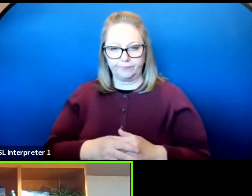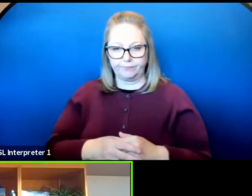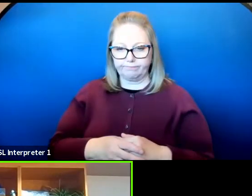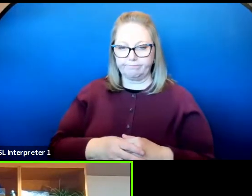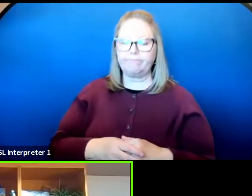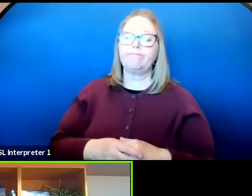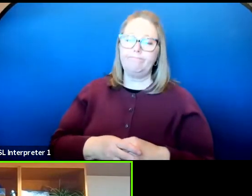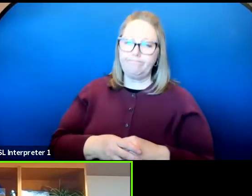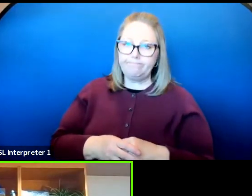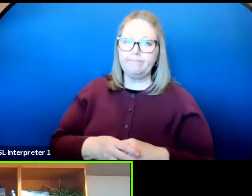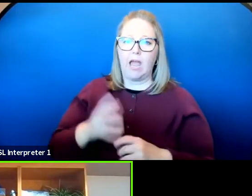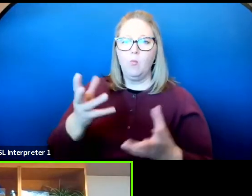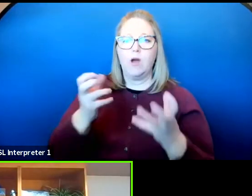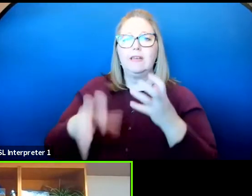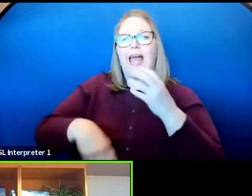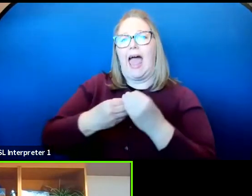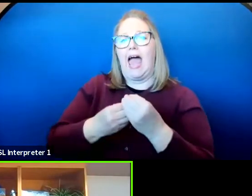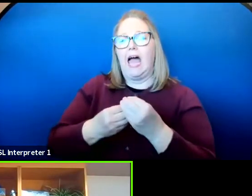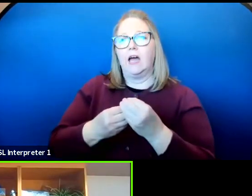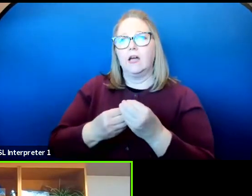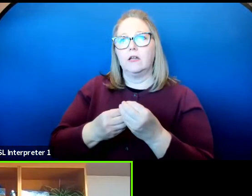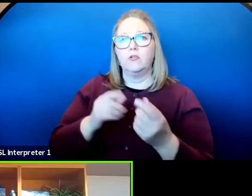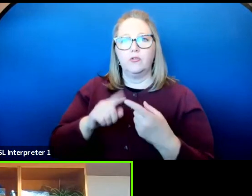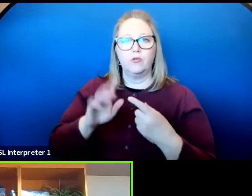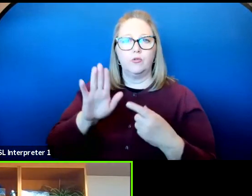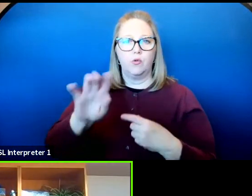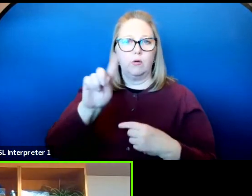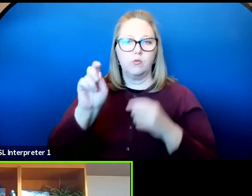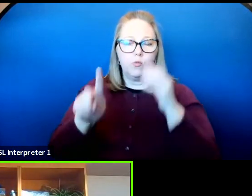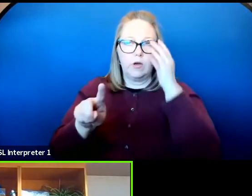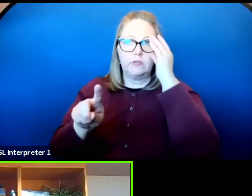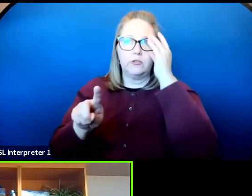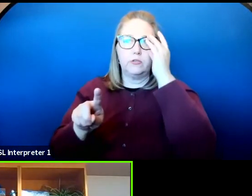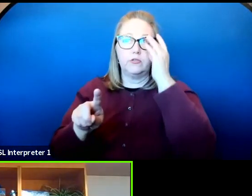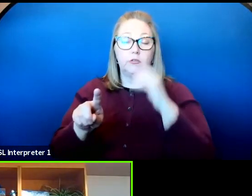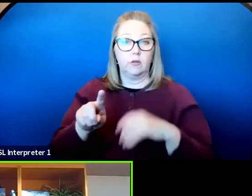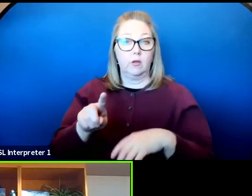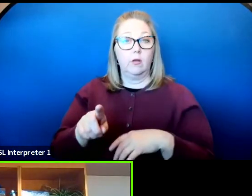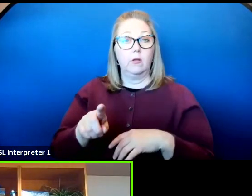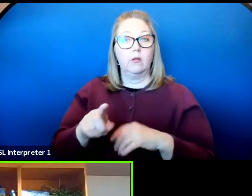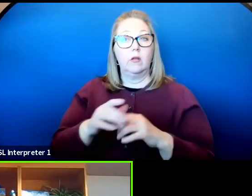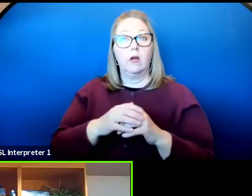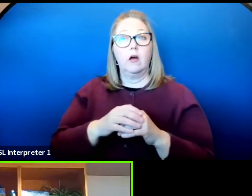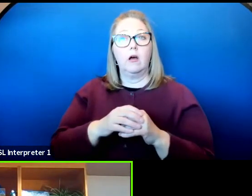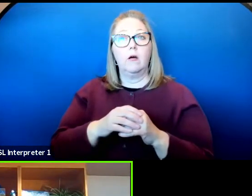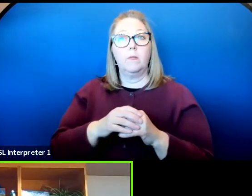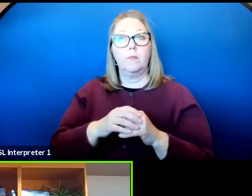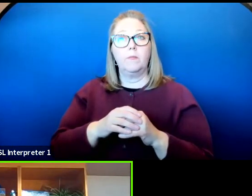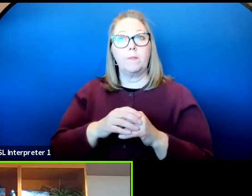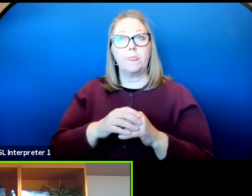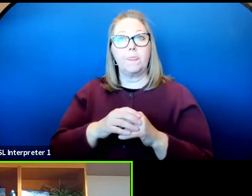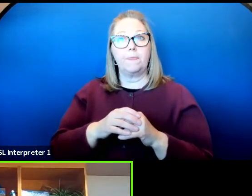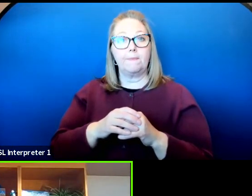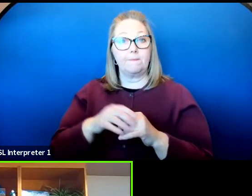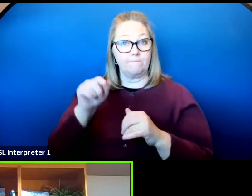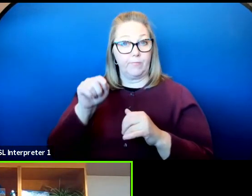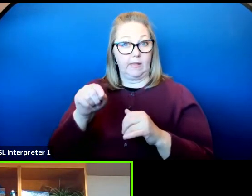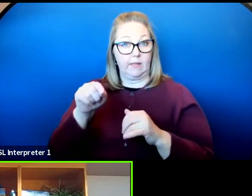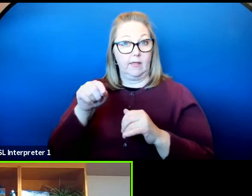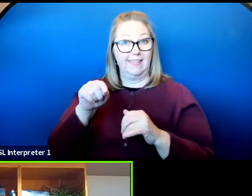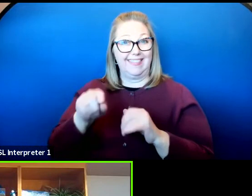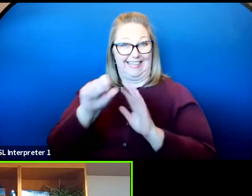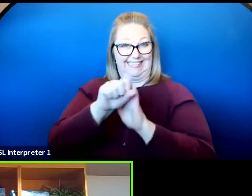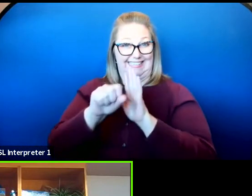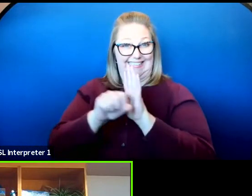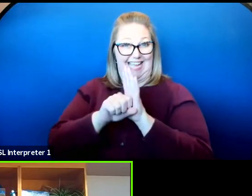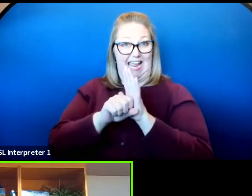to add to your question. I think a good question. And one of the key pieces is because of this process that's been initiated by the state in conjunction with